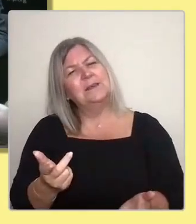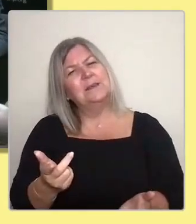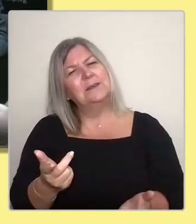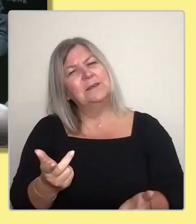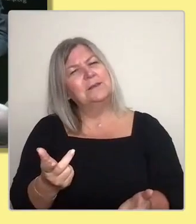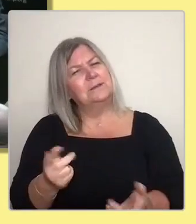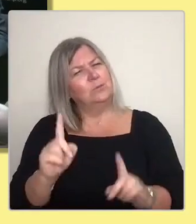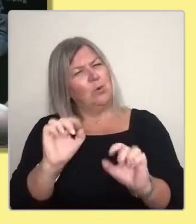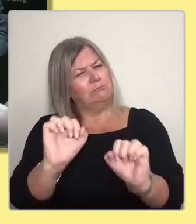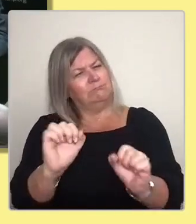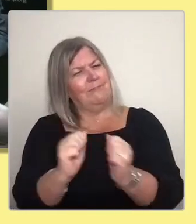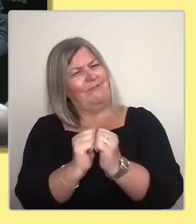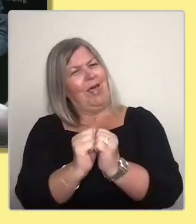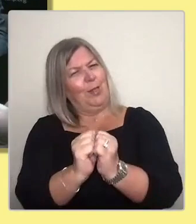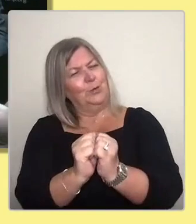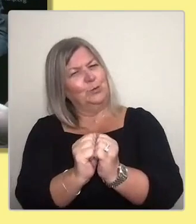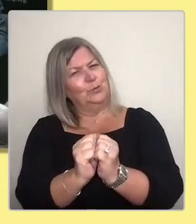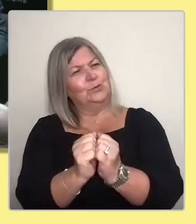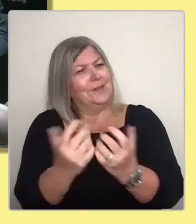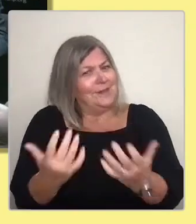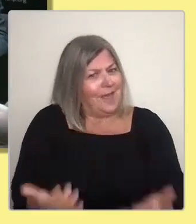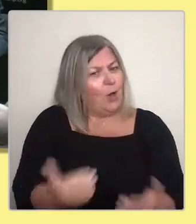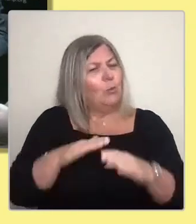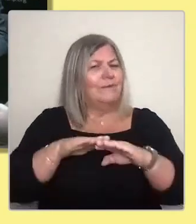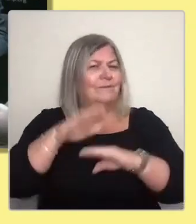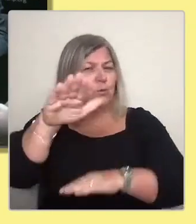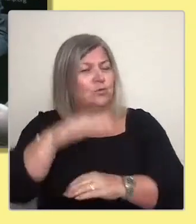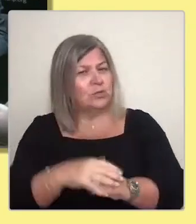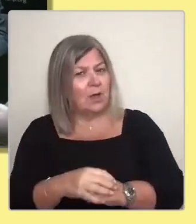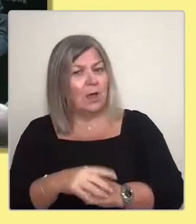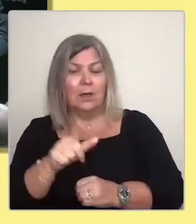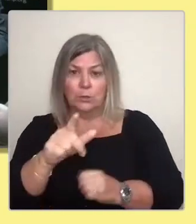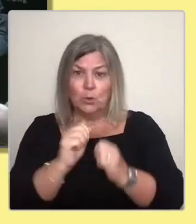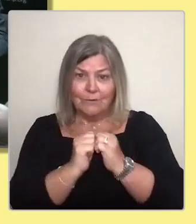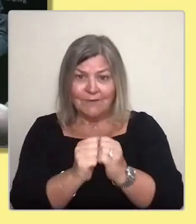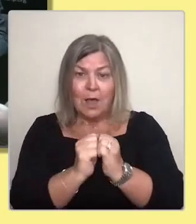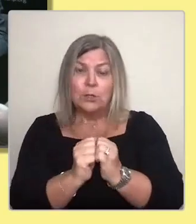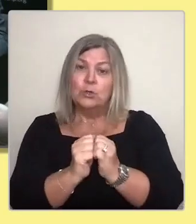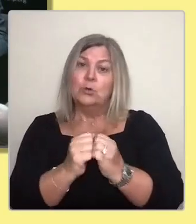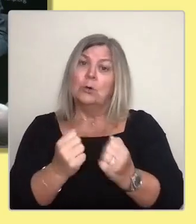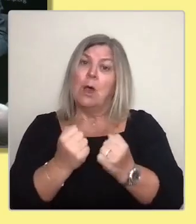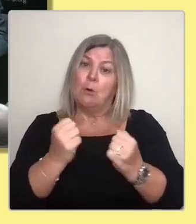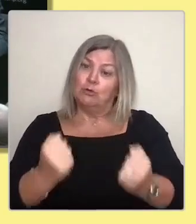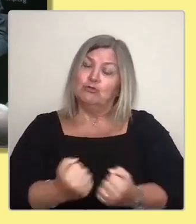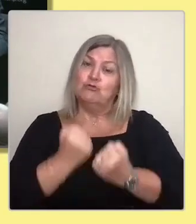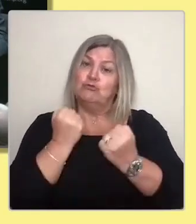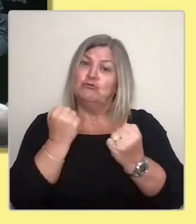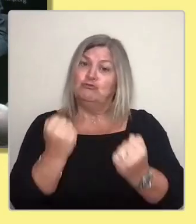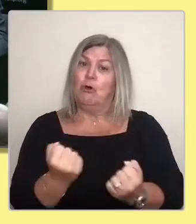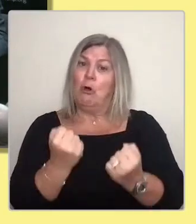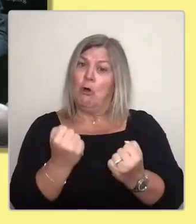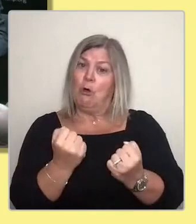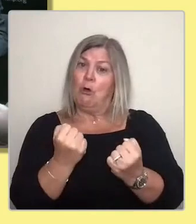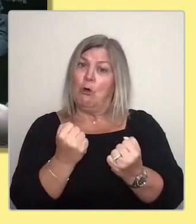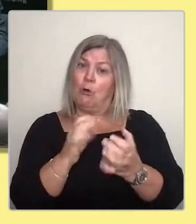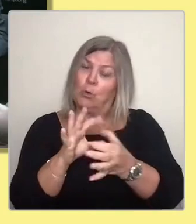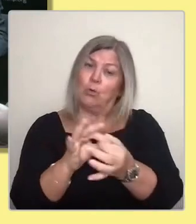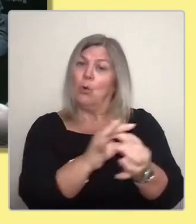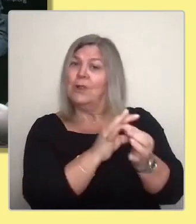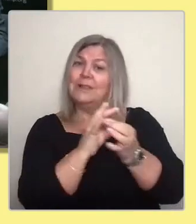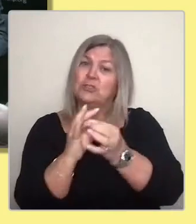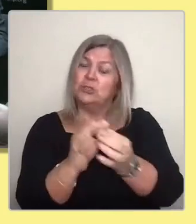future? And do you value our strong coalition with our progressive partners in the Scottish Green